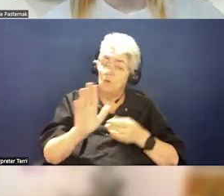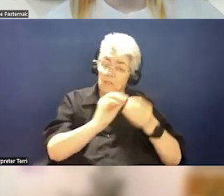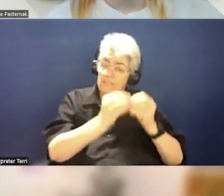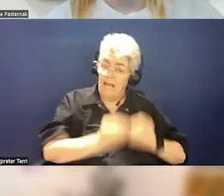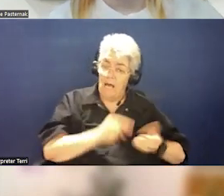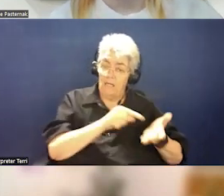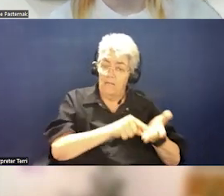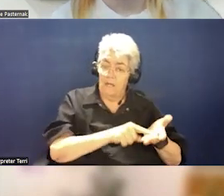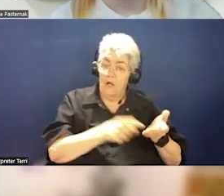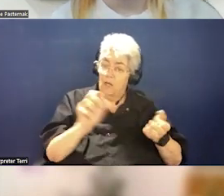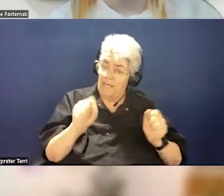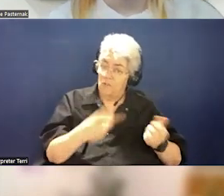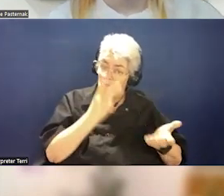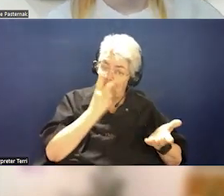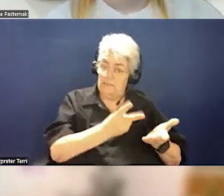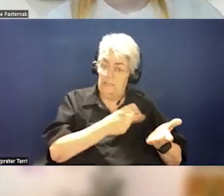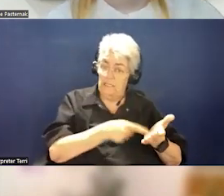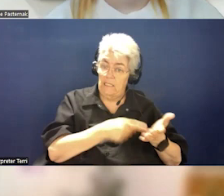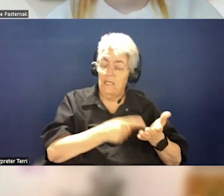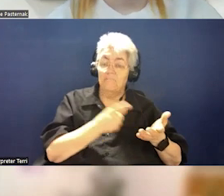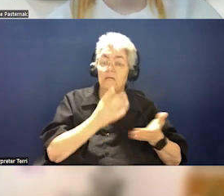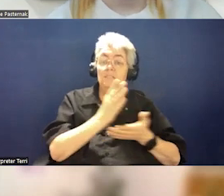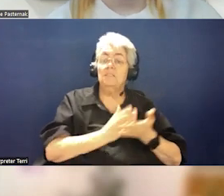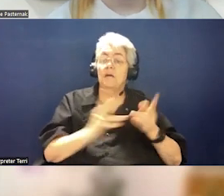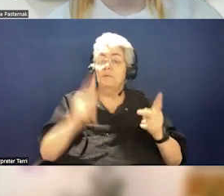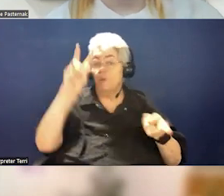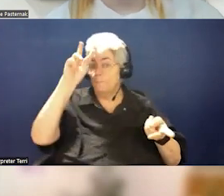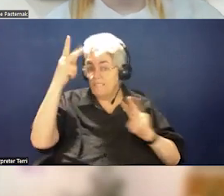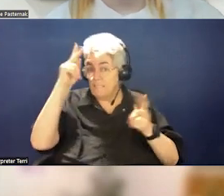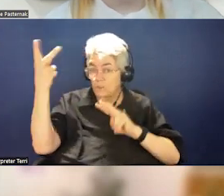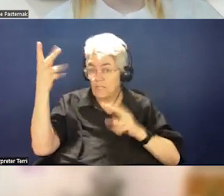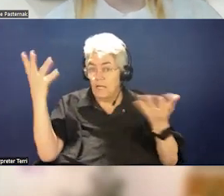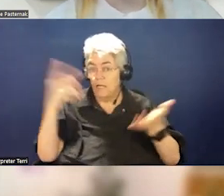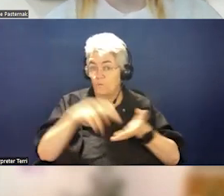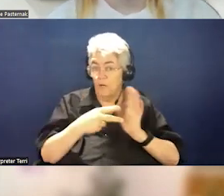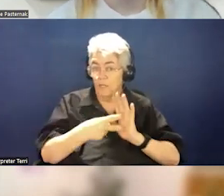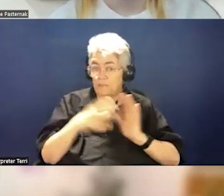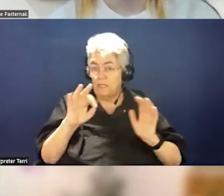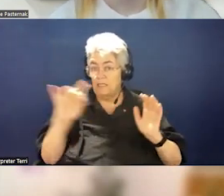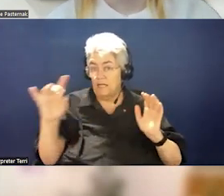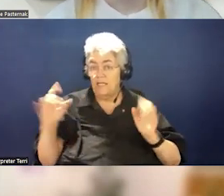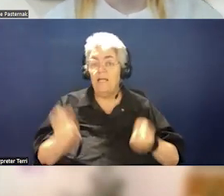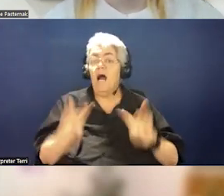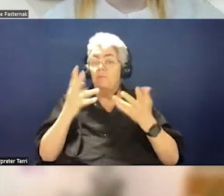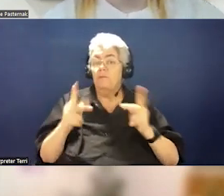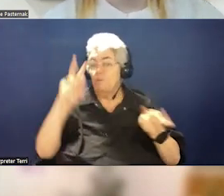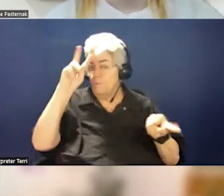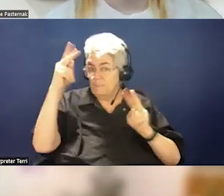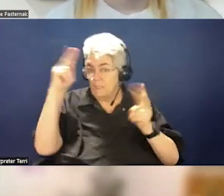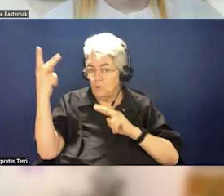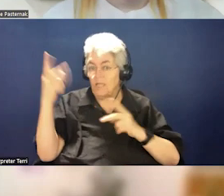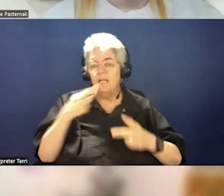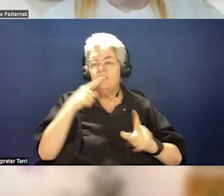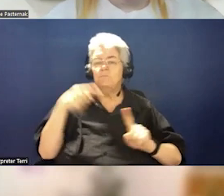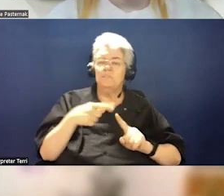shows potentially misconceptions about 988 and what percentage that might be? Because I'm looking in particular at